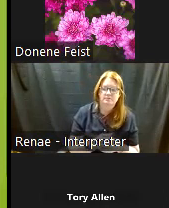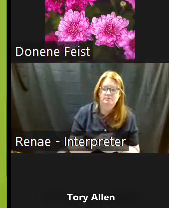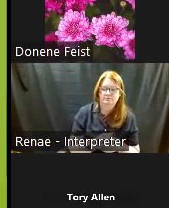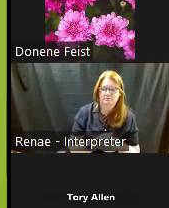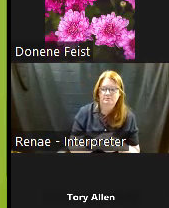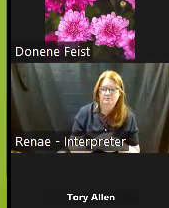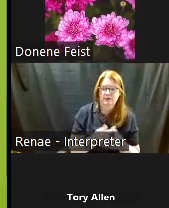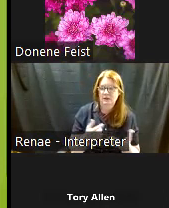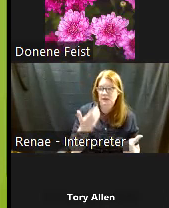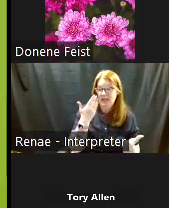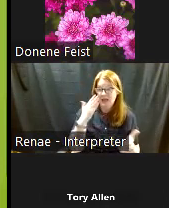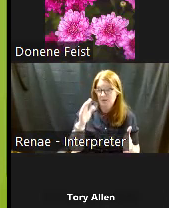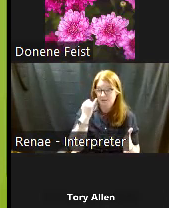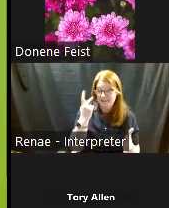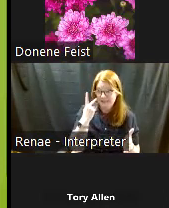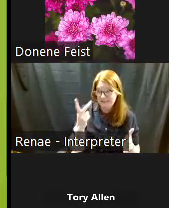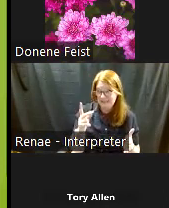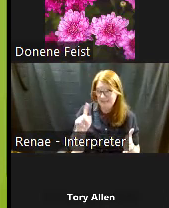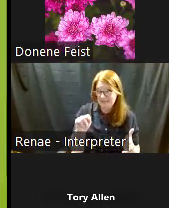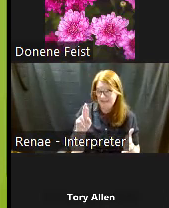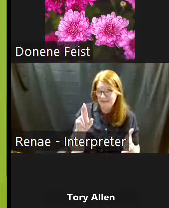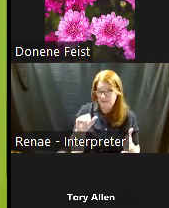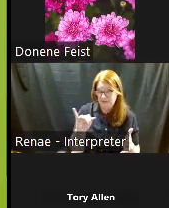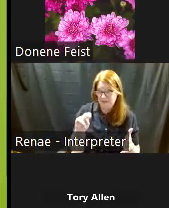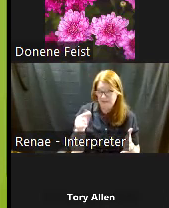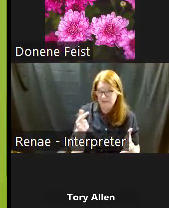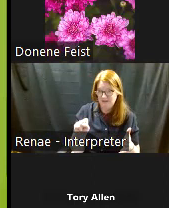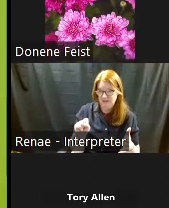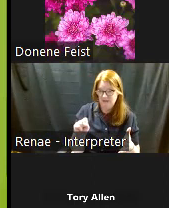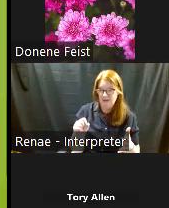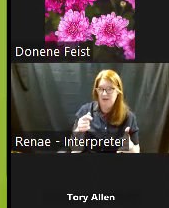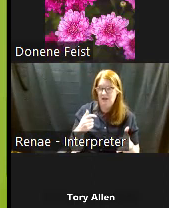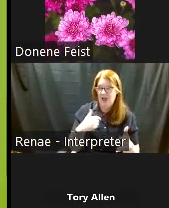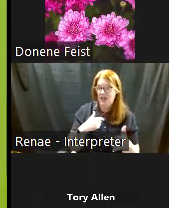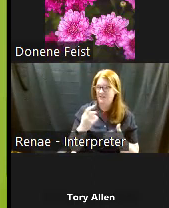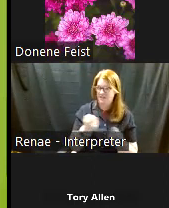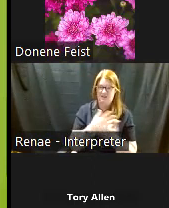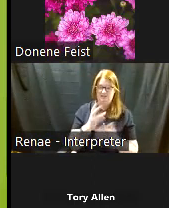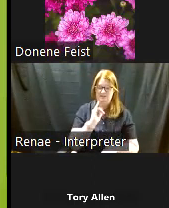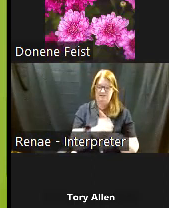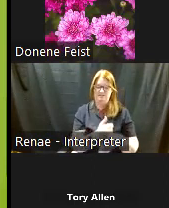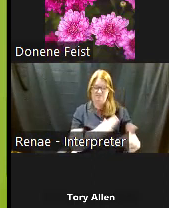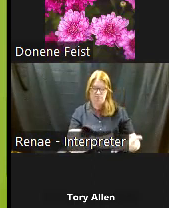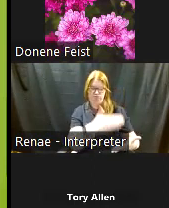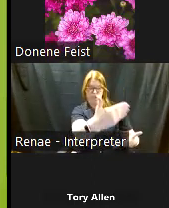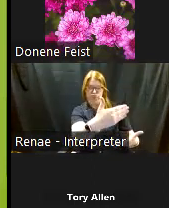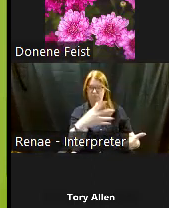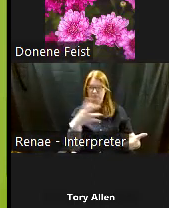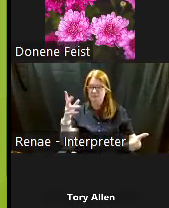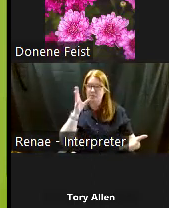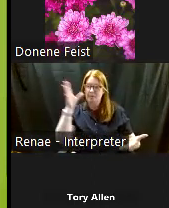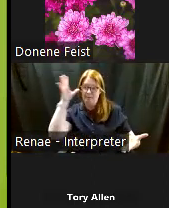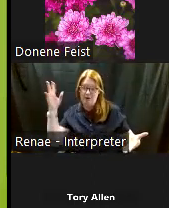people actually see the tracings. I usually have my computer set up so parents can see what we're doing. And I'll kind of, if they want, if